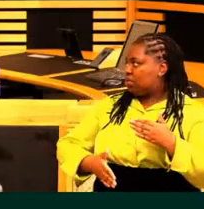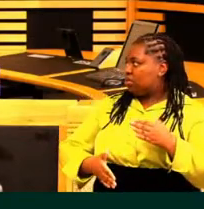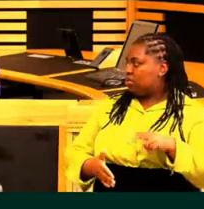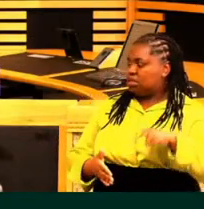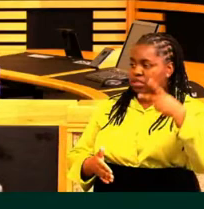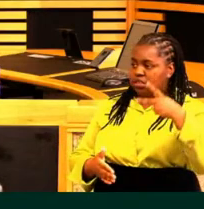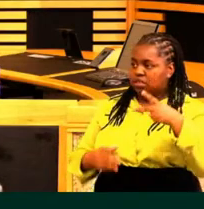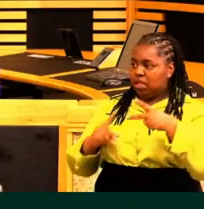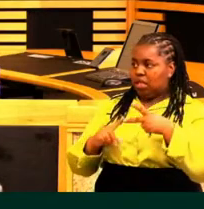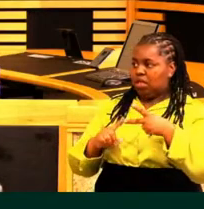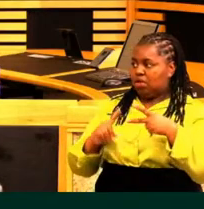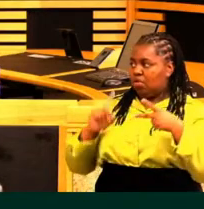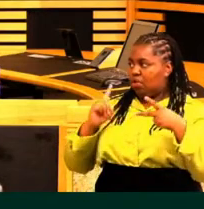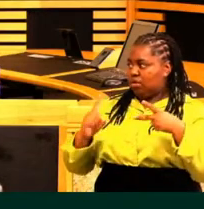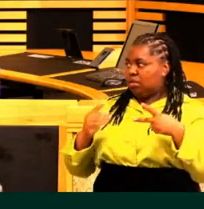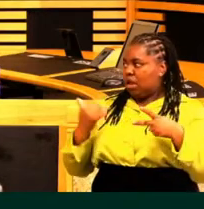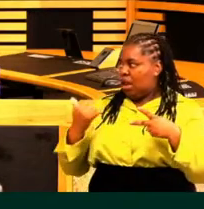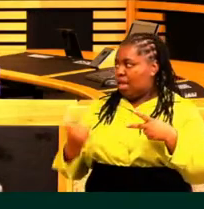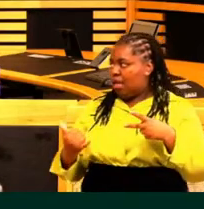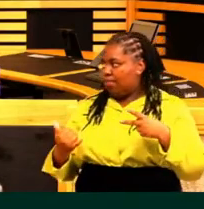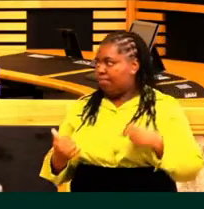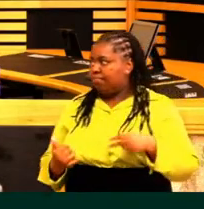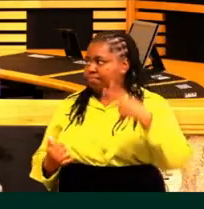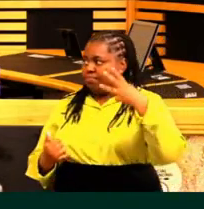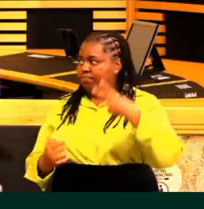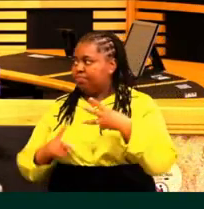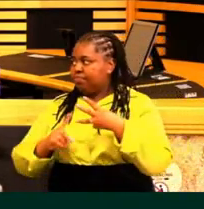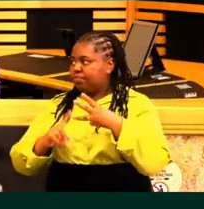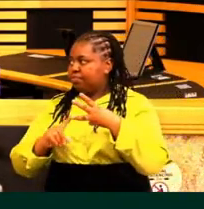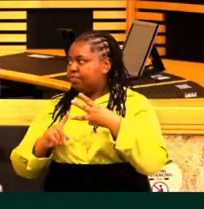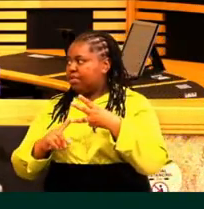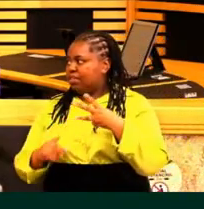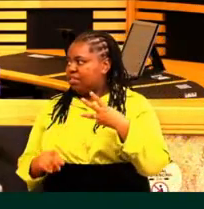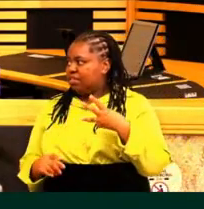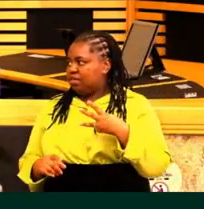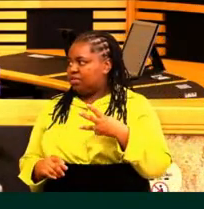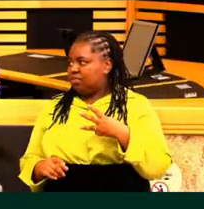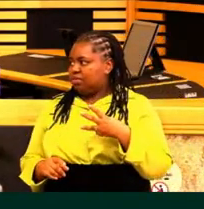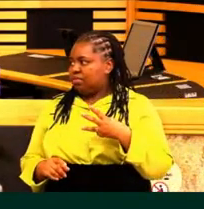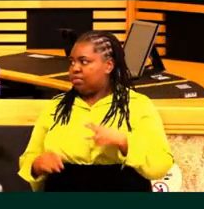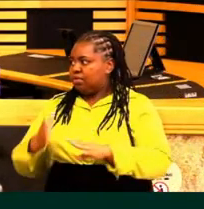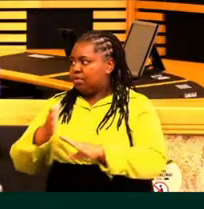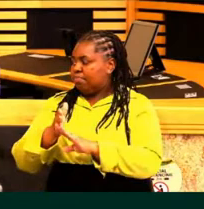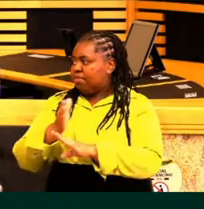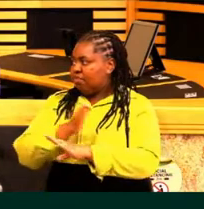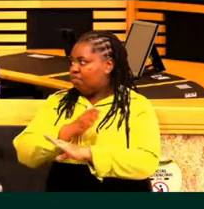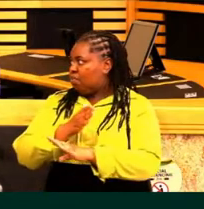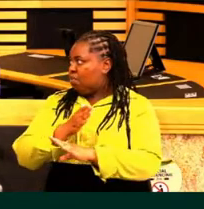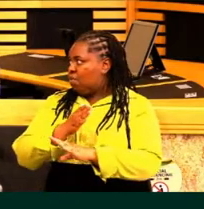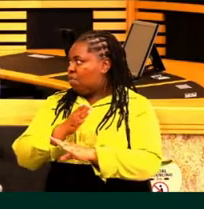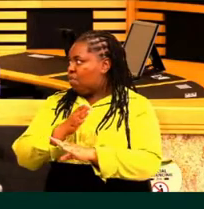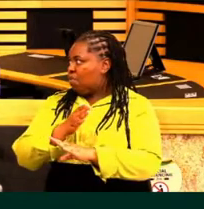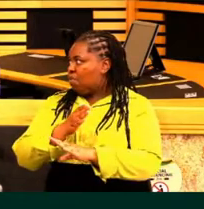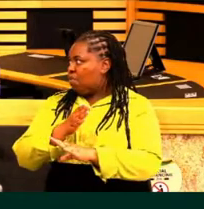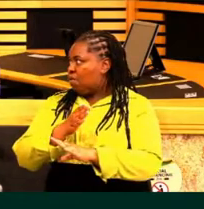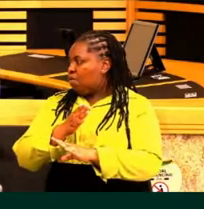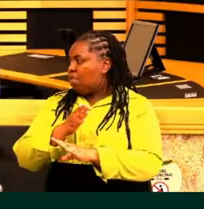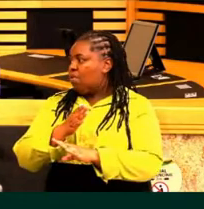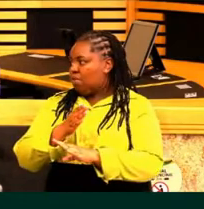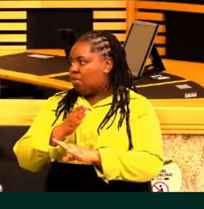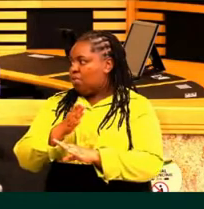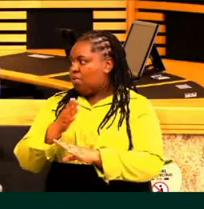order we are heading to the third one before the last one before I go